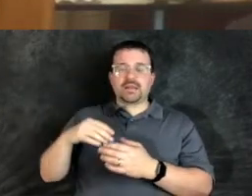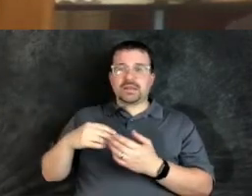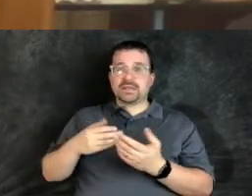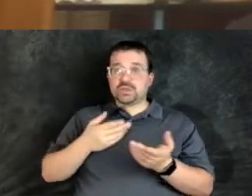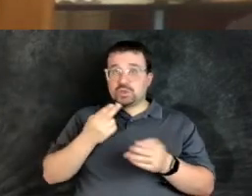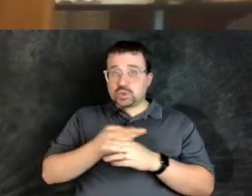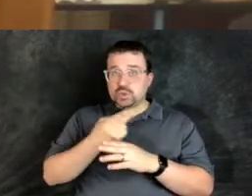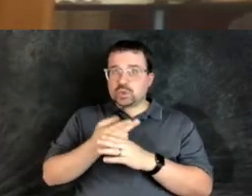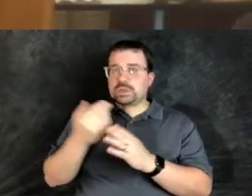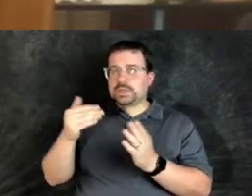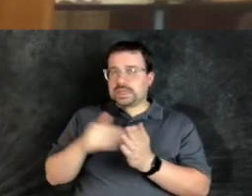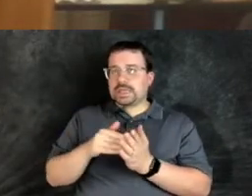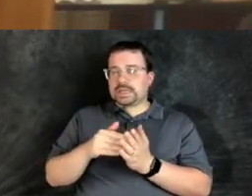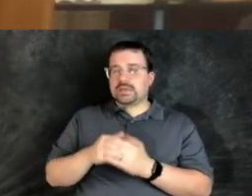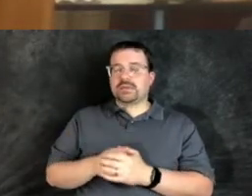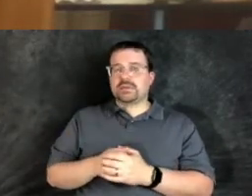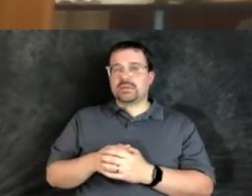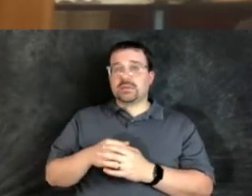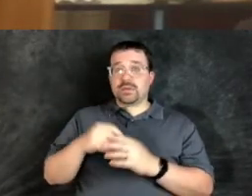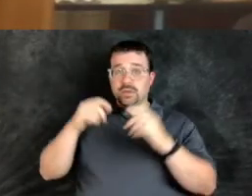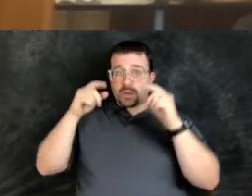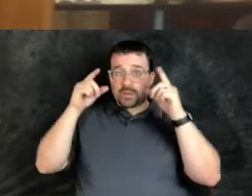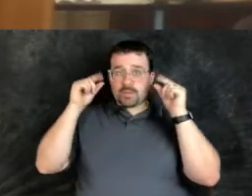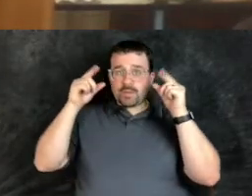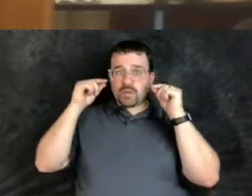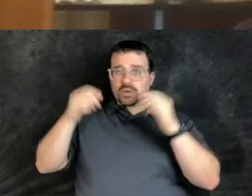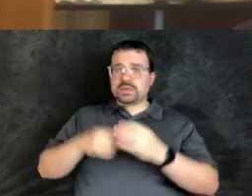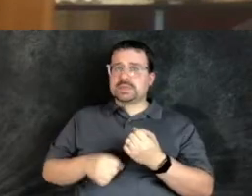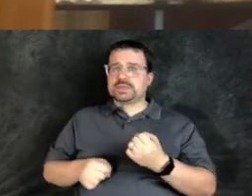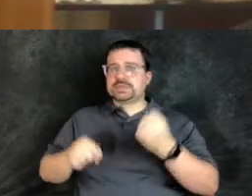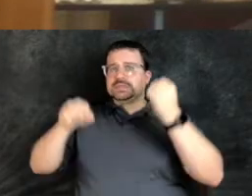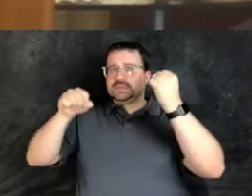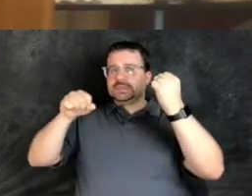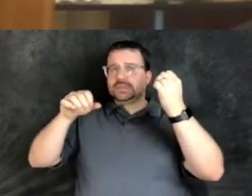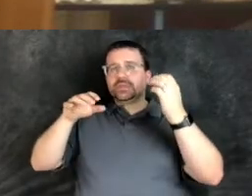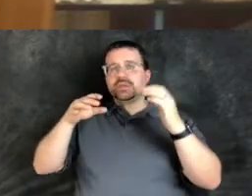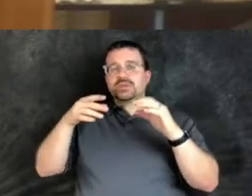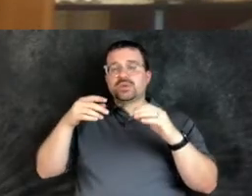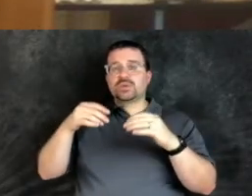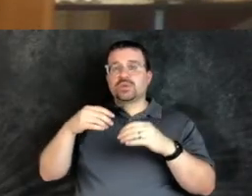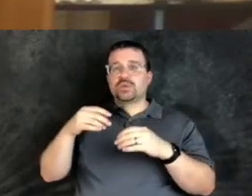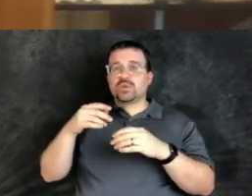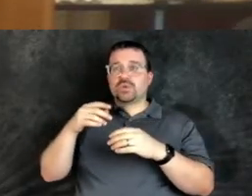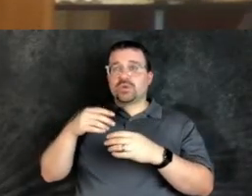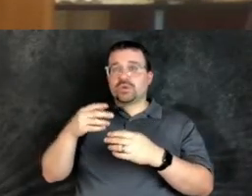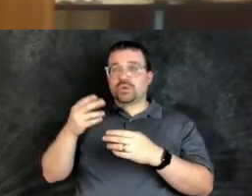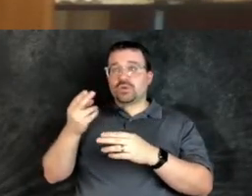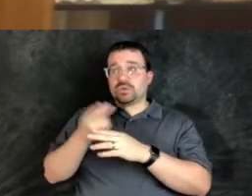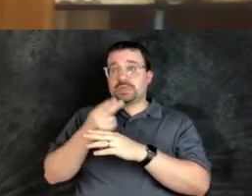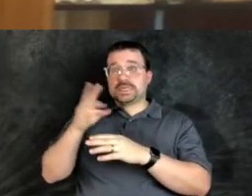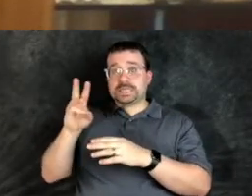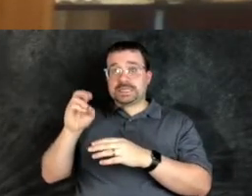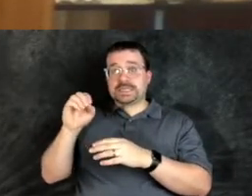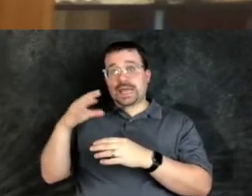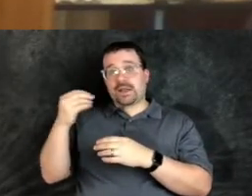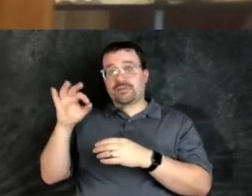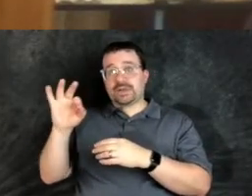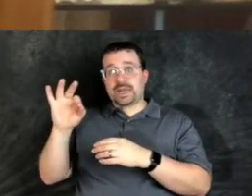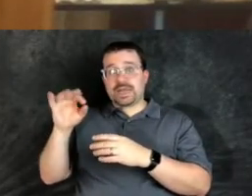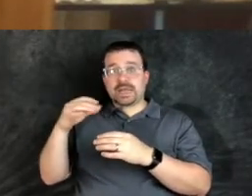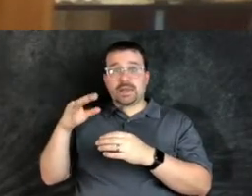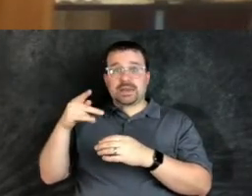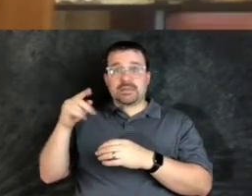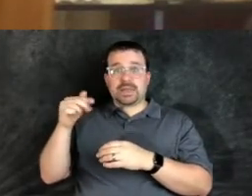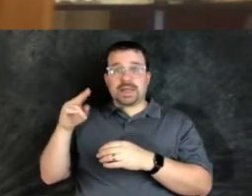again. Moses raises the staff to invoke 6 of the 9 plagues. The staff was raised